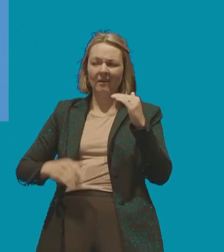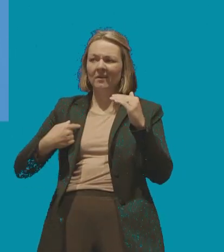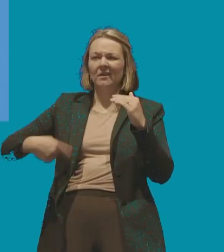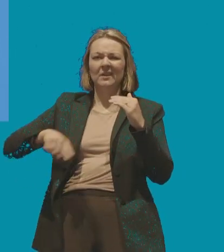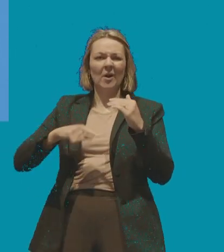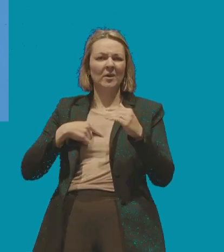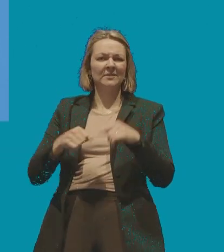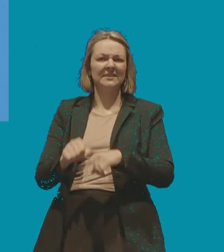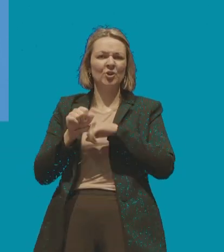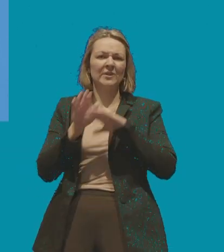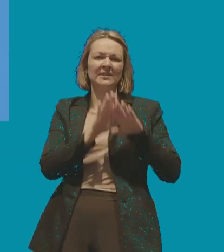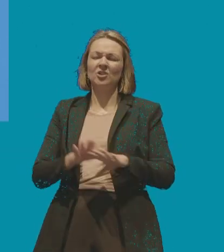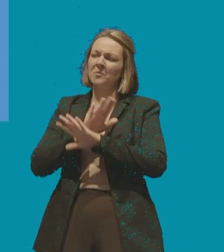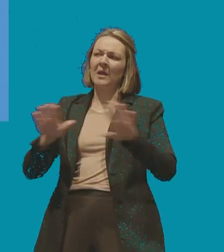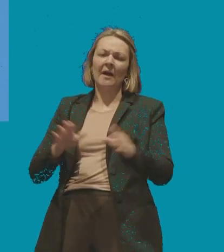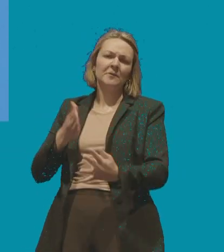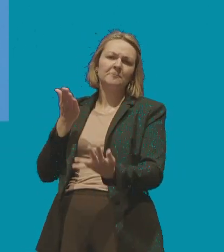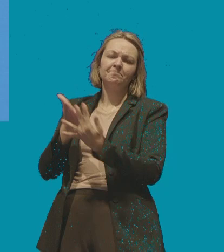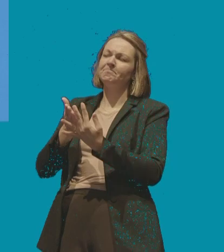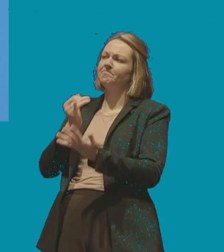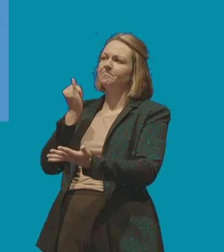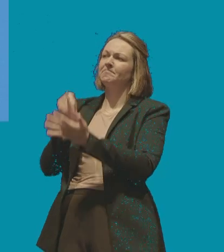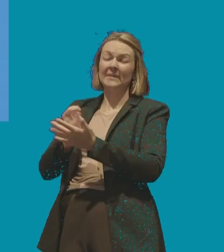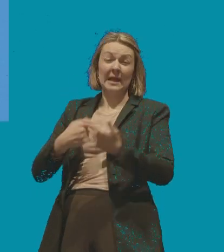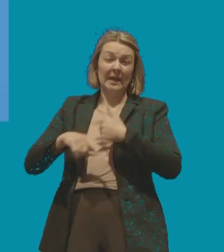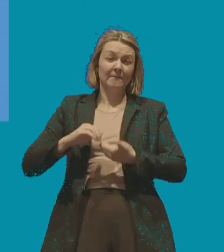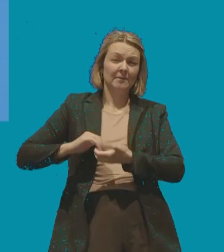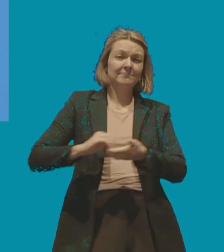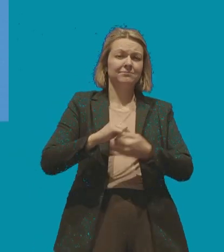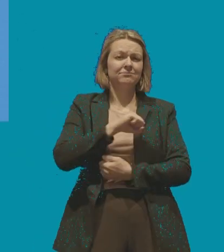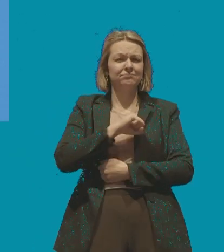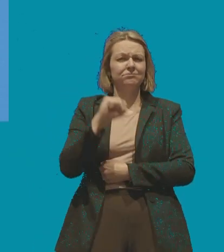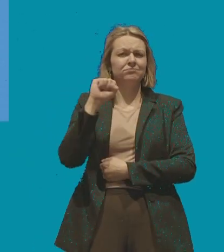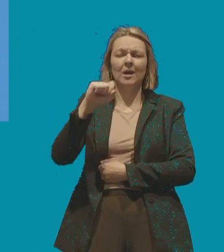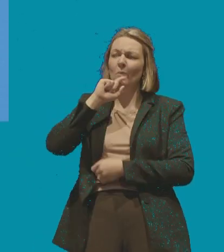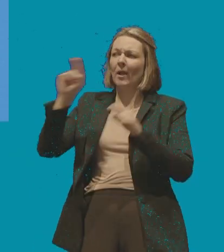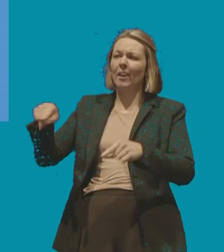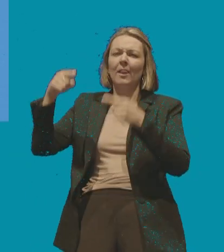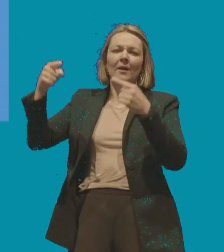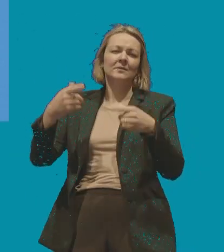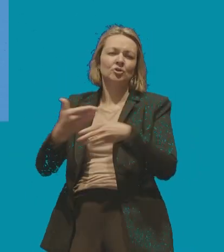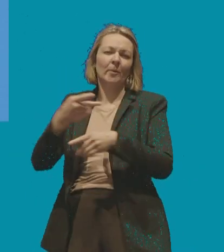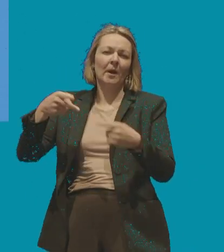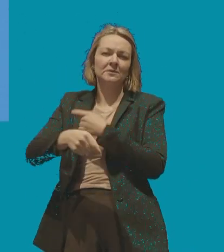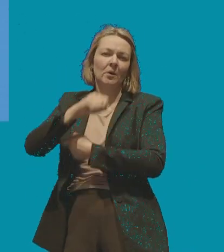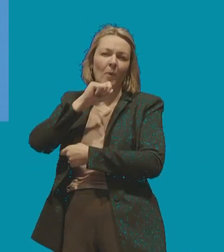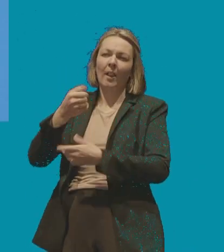national security. They must be defeated, and I'm sure that if we stick together and fight together, we will defeat those job cuts as well.